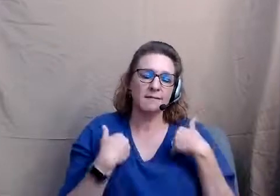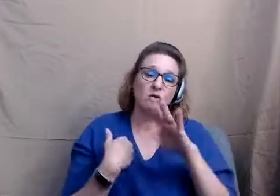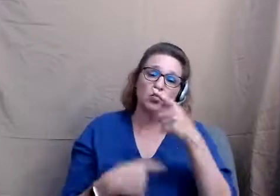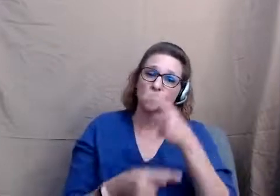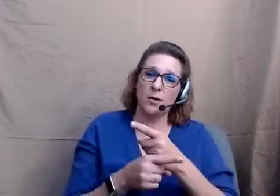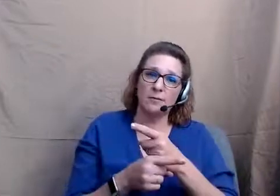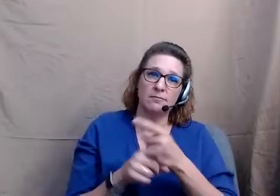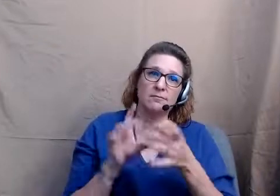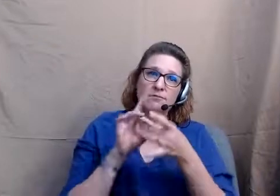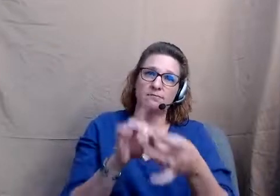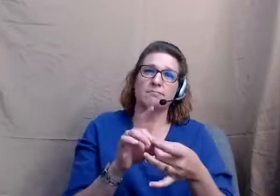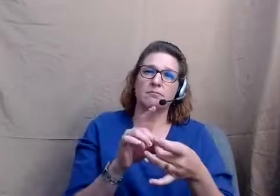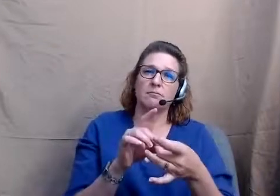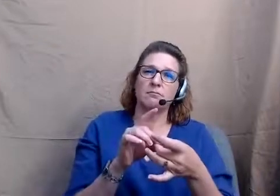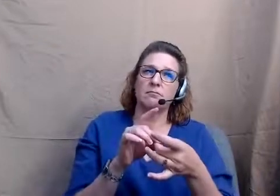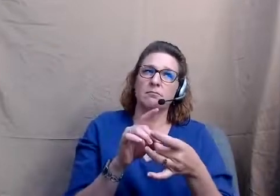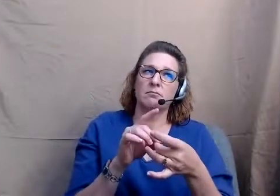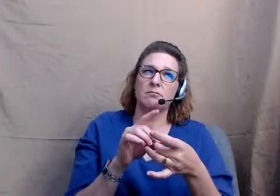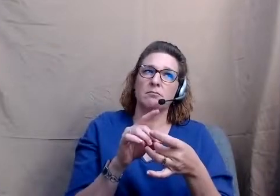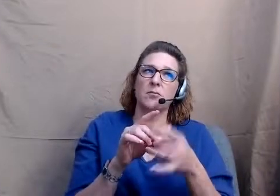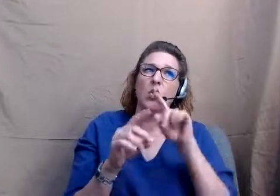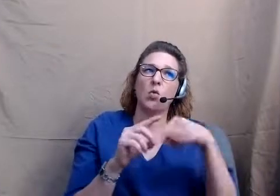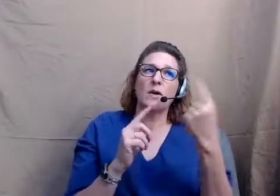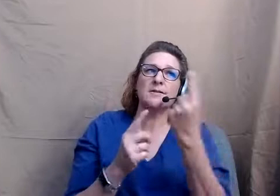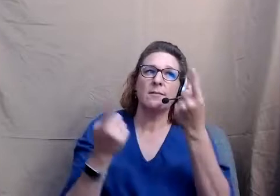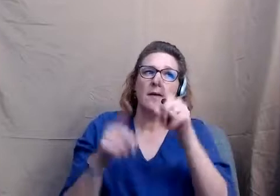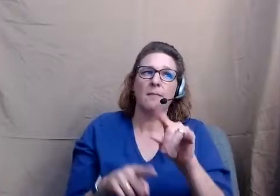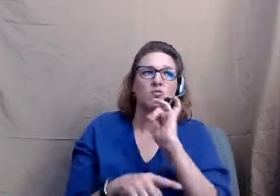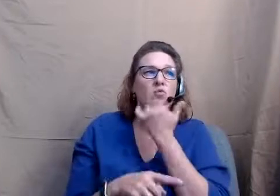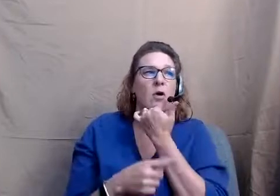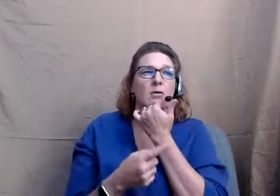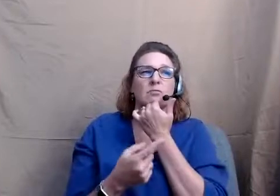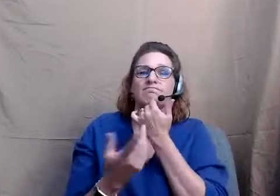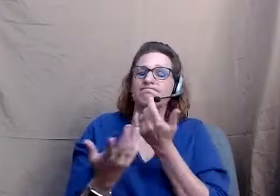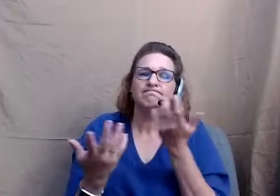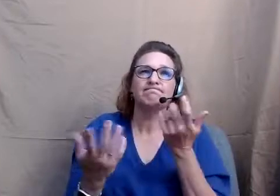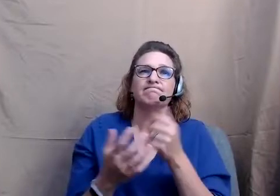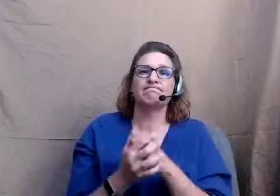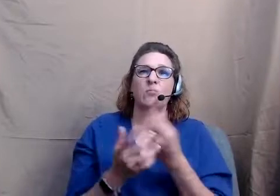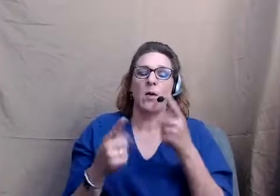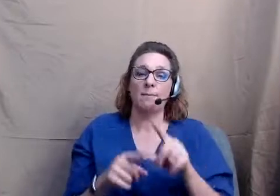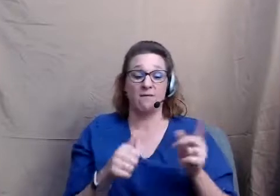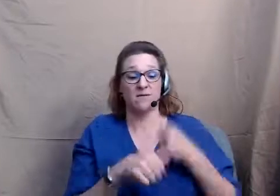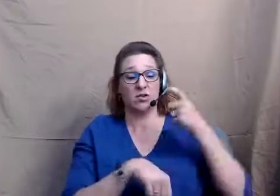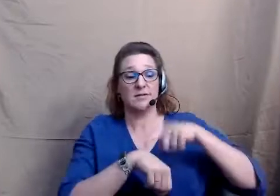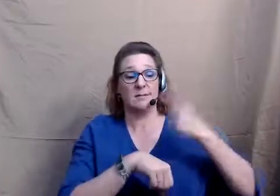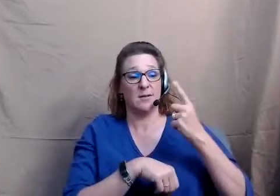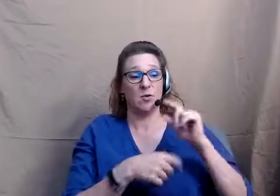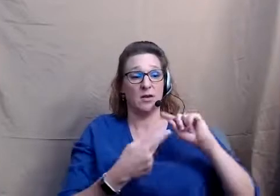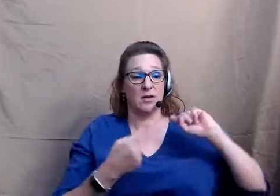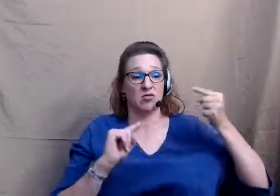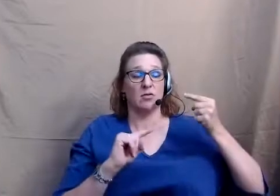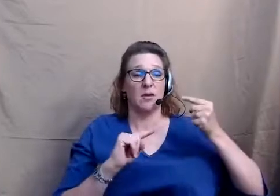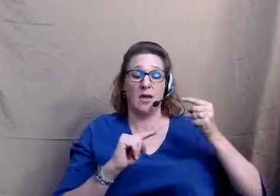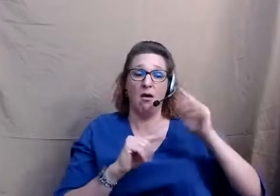about what happens when something goes wrong. The first time that someone gets hurt, all of this is going to be called into